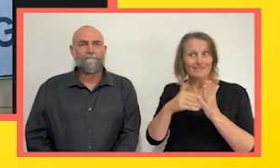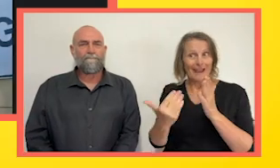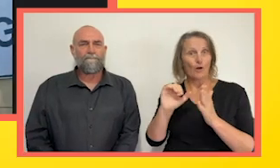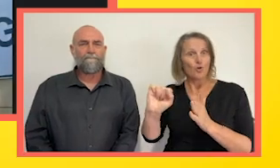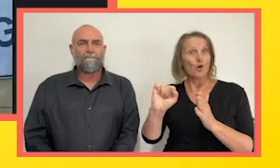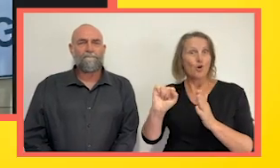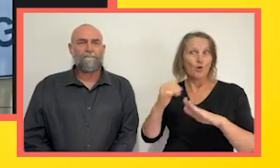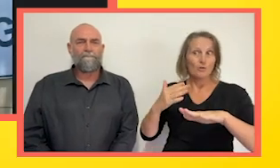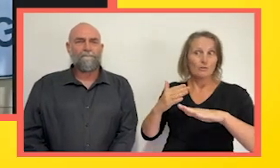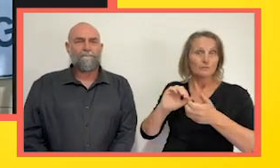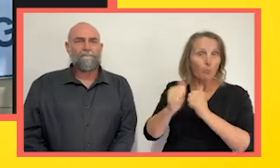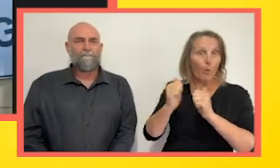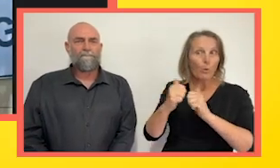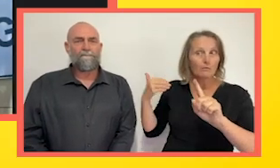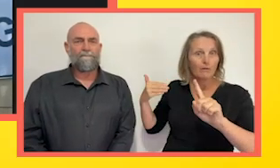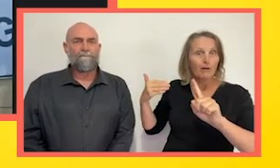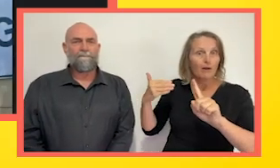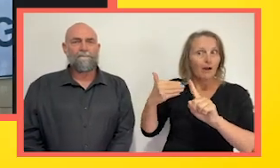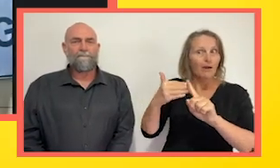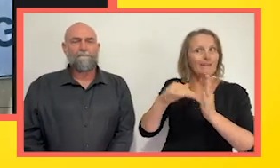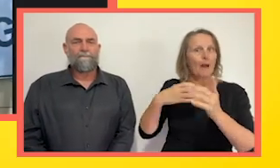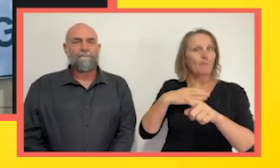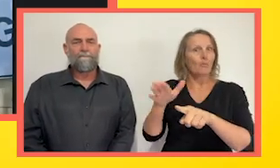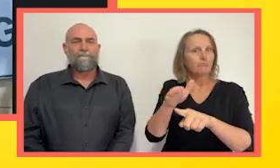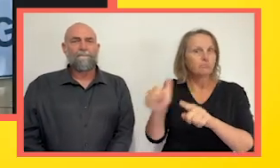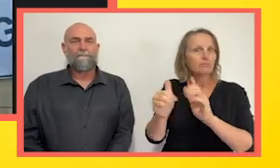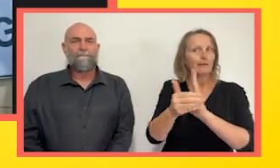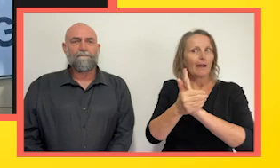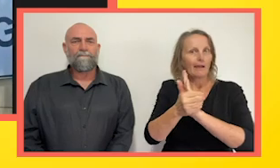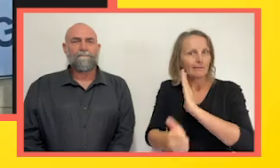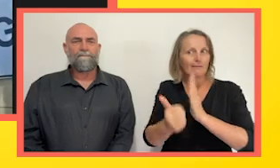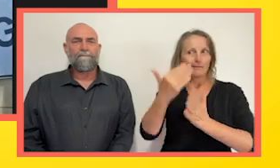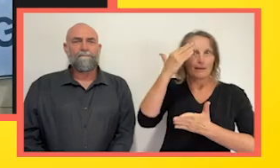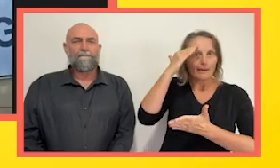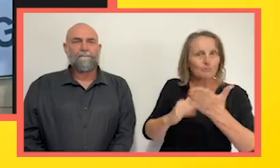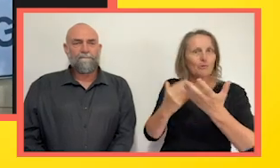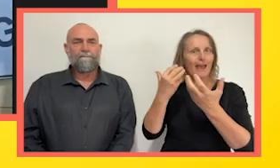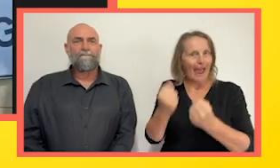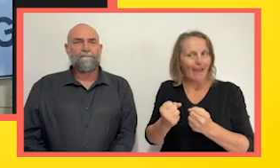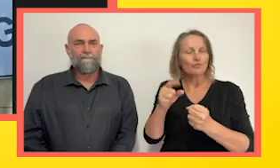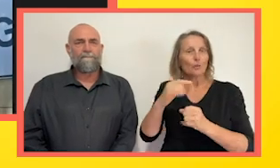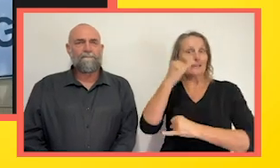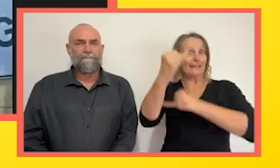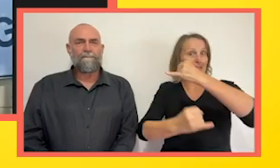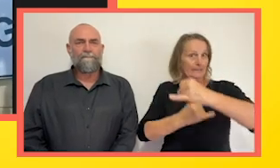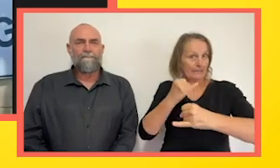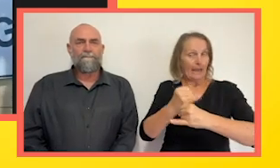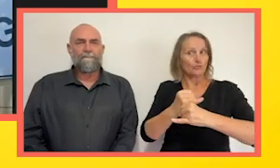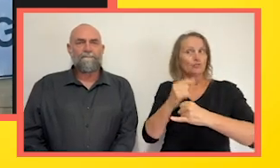she is a much more experienced athlete and someone who's really making waves at the international level.